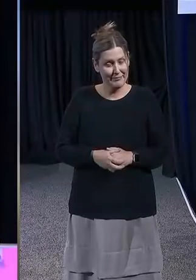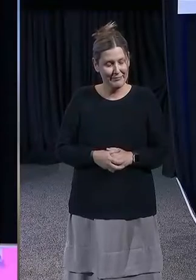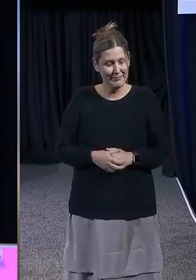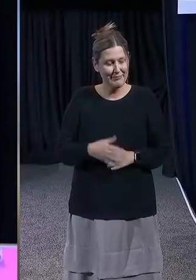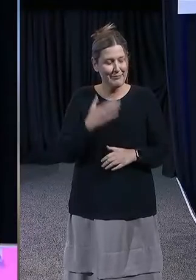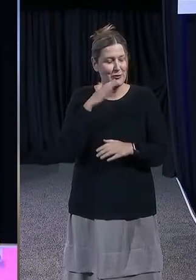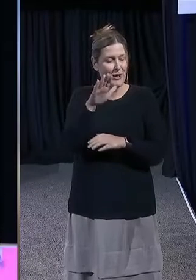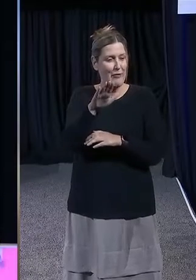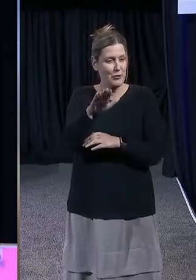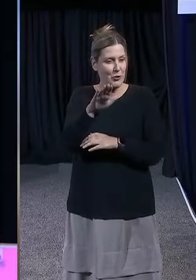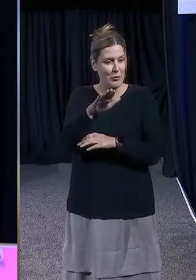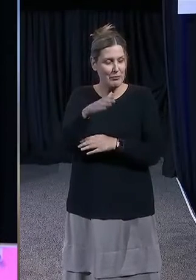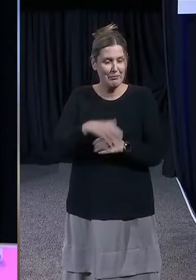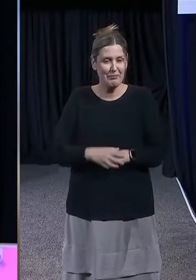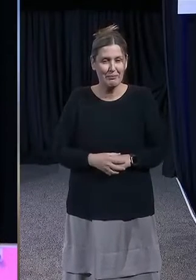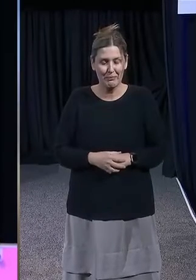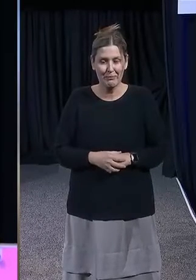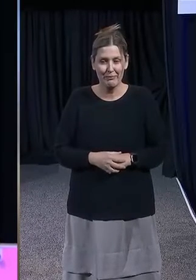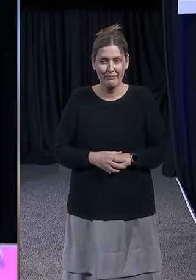Good afternoon, everyone.